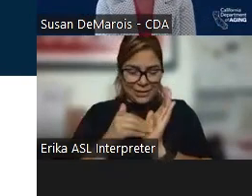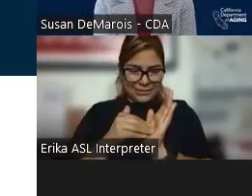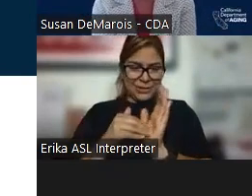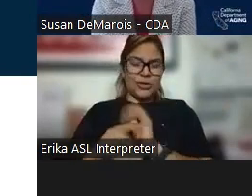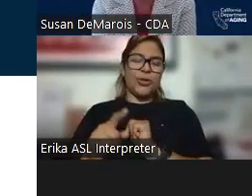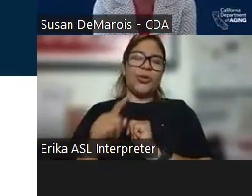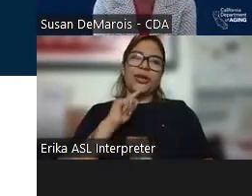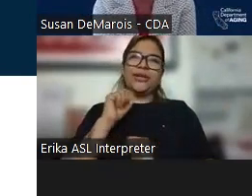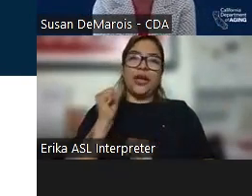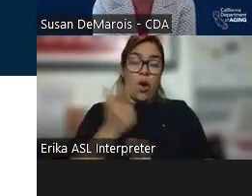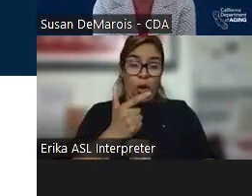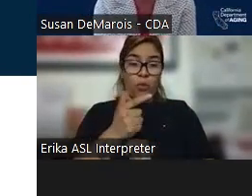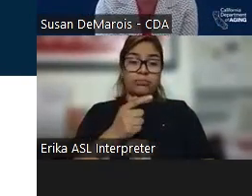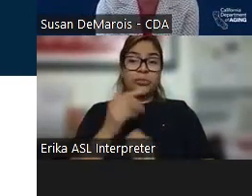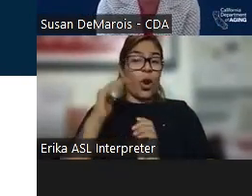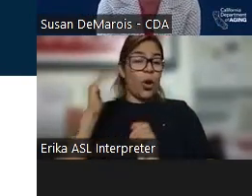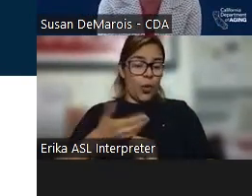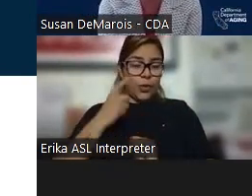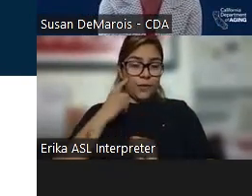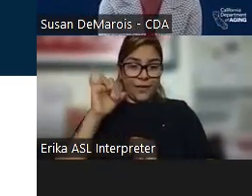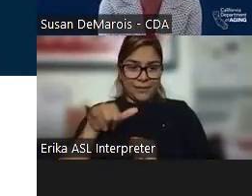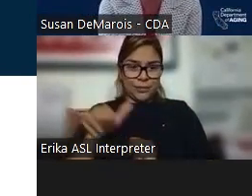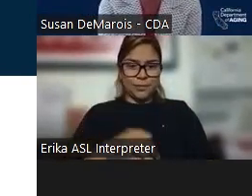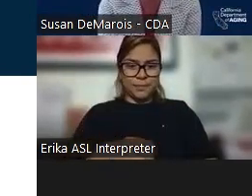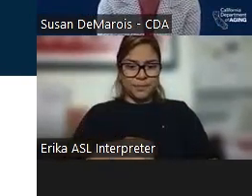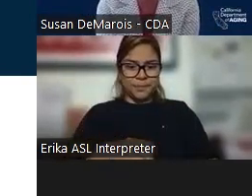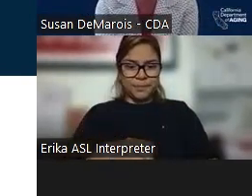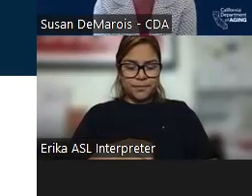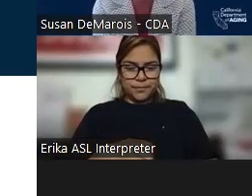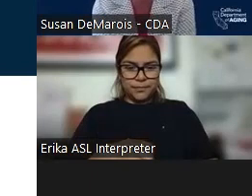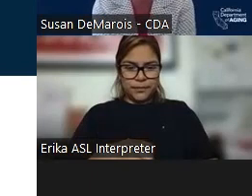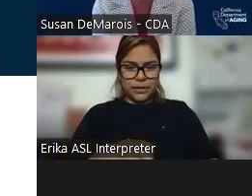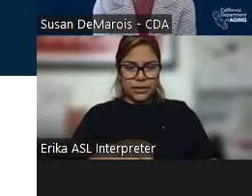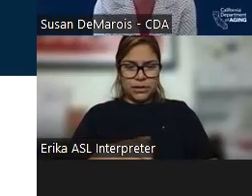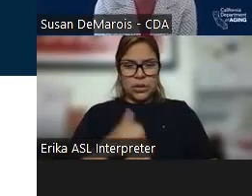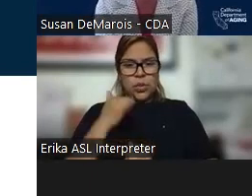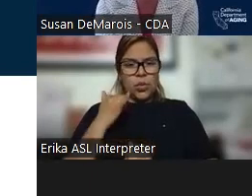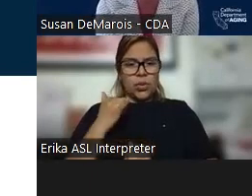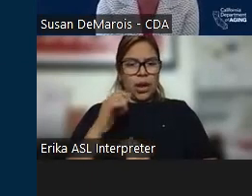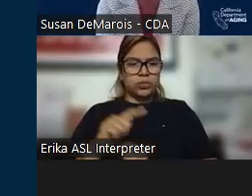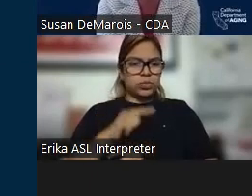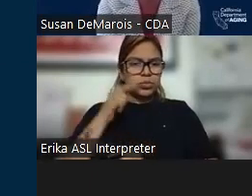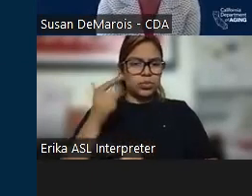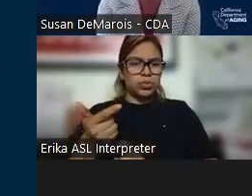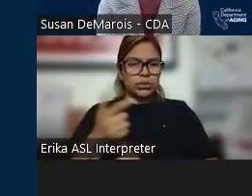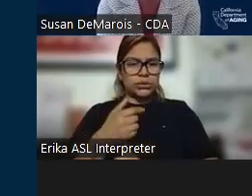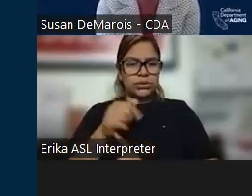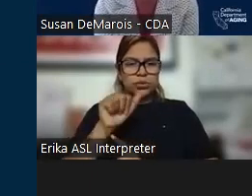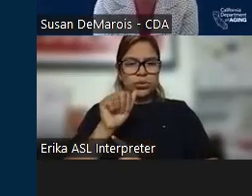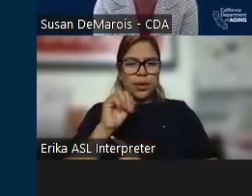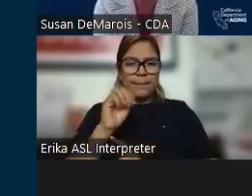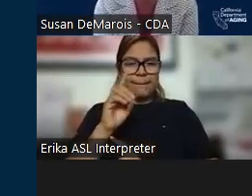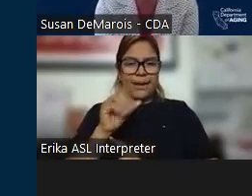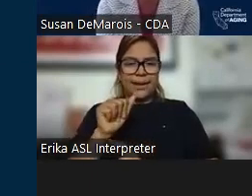welcome. So with that, I am now pleased to turn the agenda over to Amanda